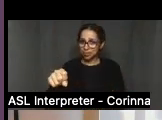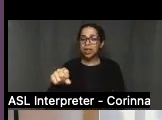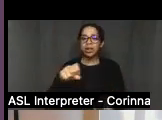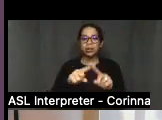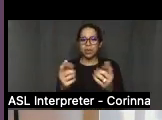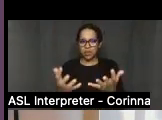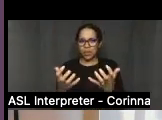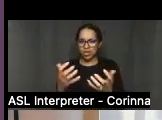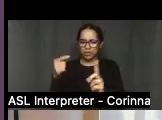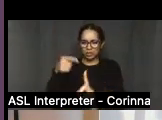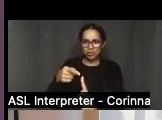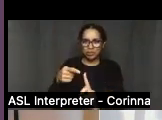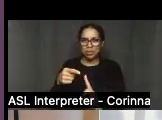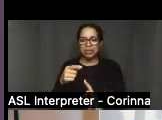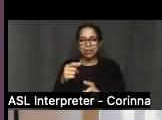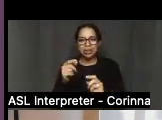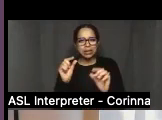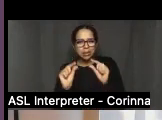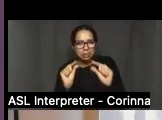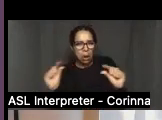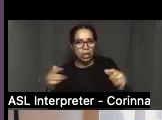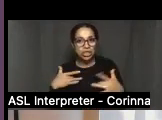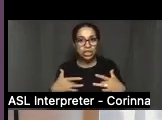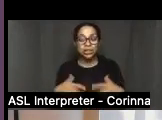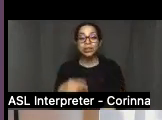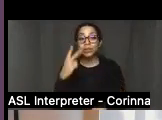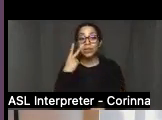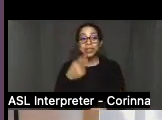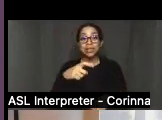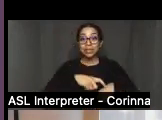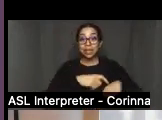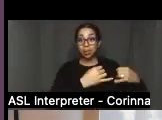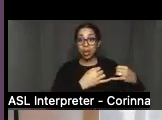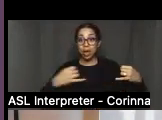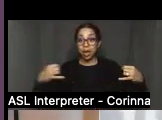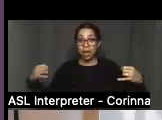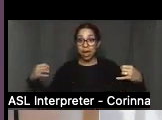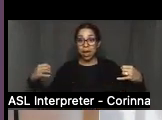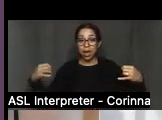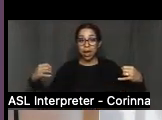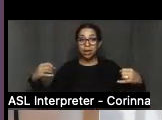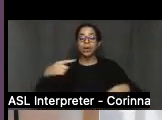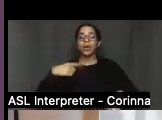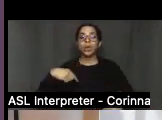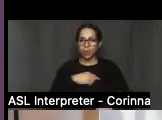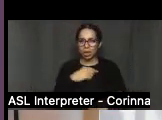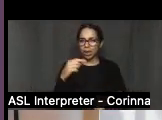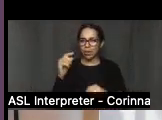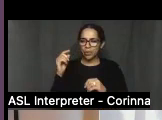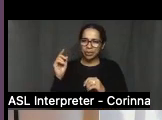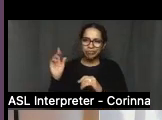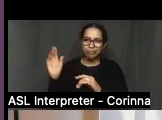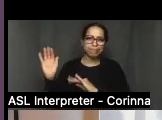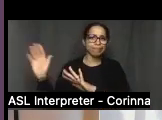concerns. So you'll see a timeline on this slide. We were in the field for the CHAS between, as you can see,